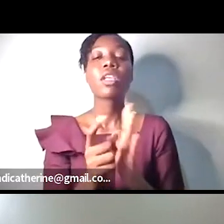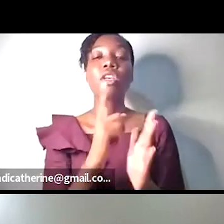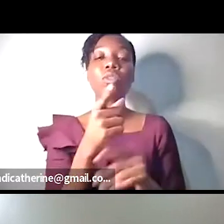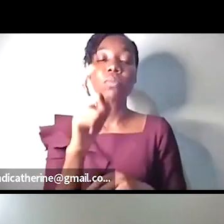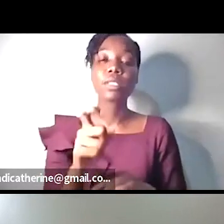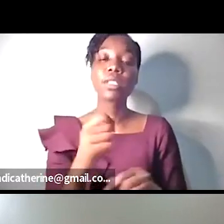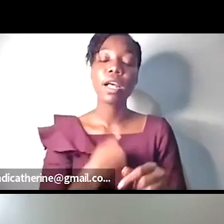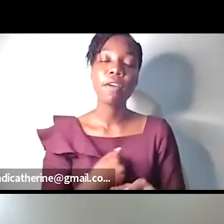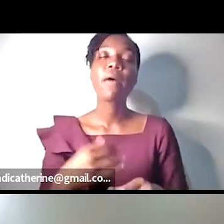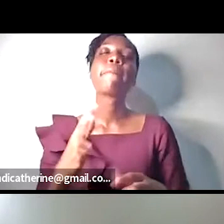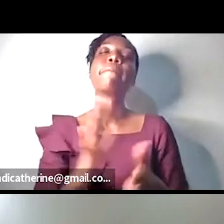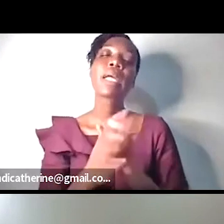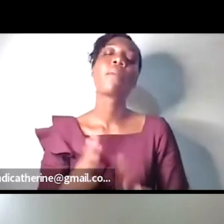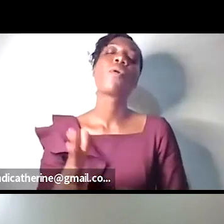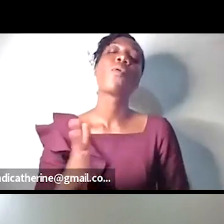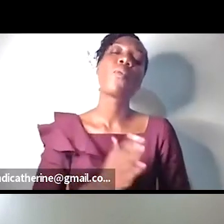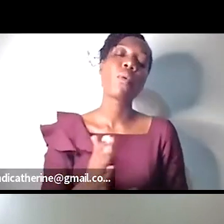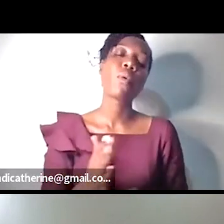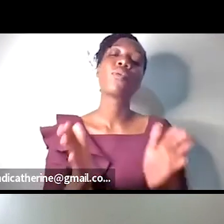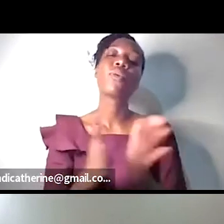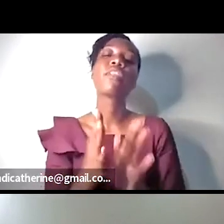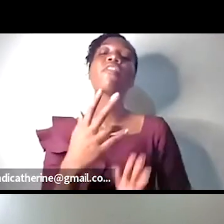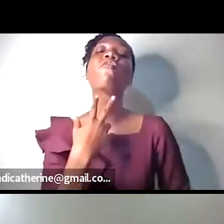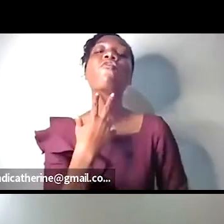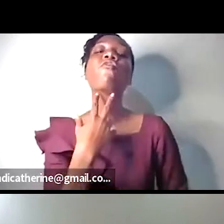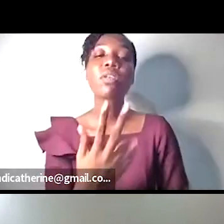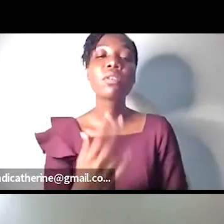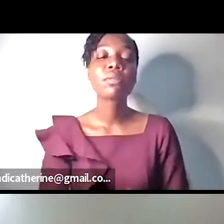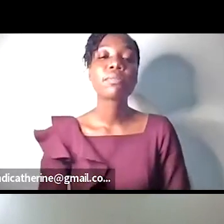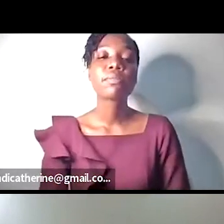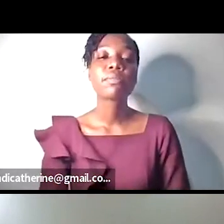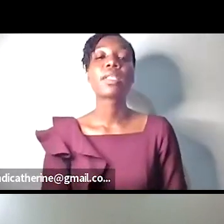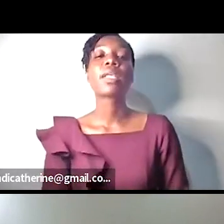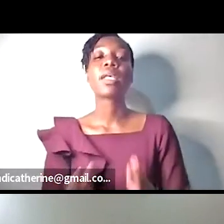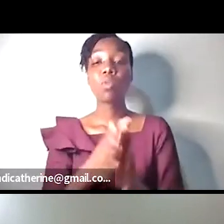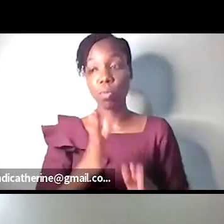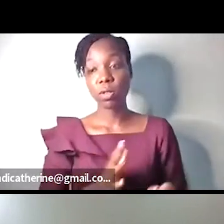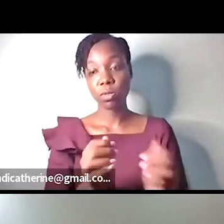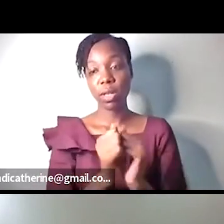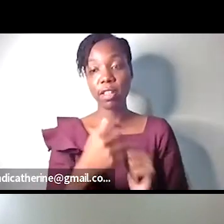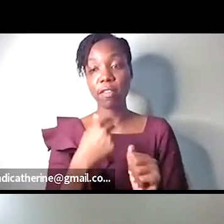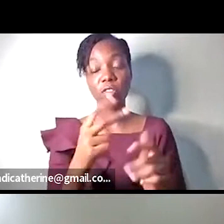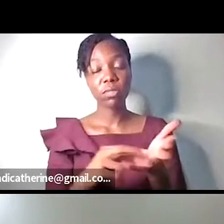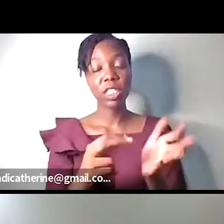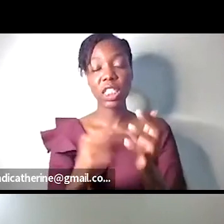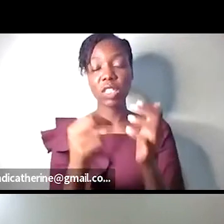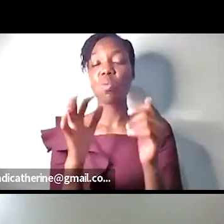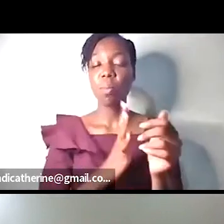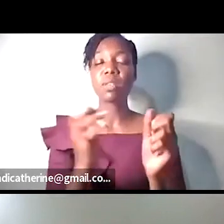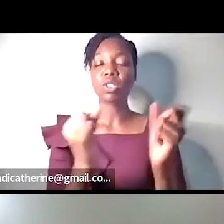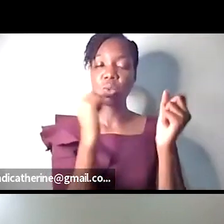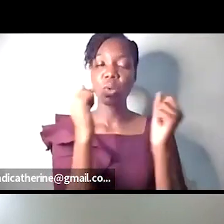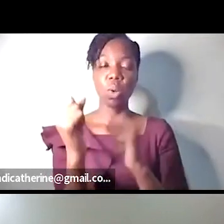voice. And a woman with a voice is defined as a strong woman. But as such, to find